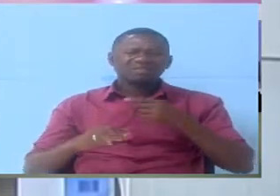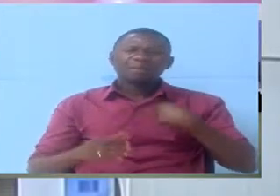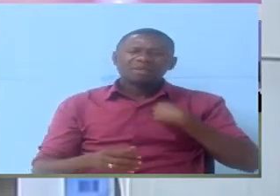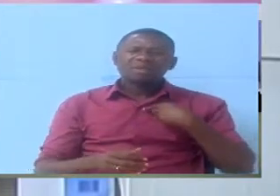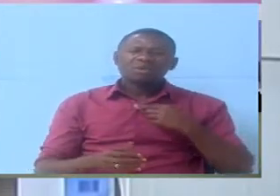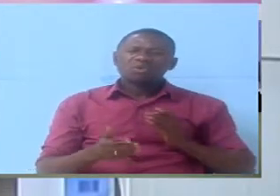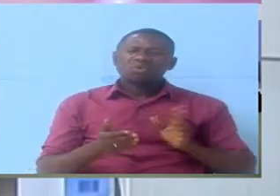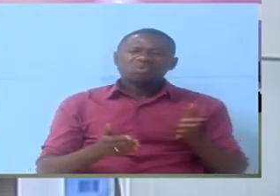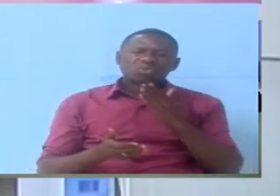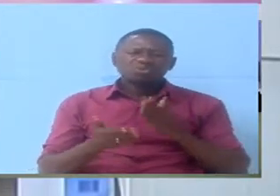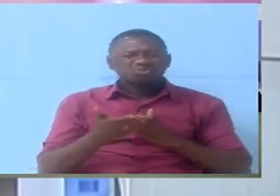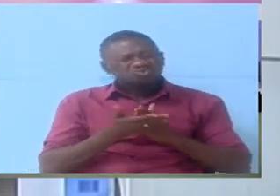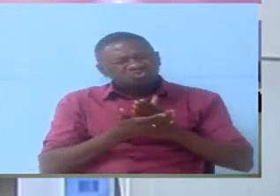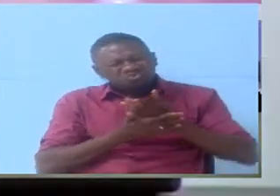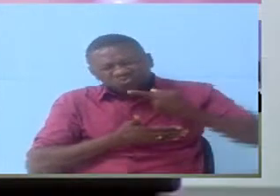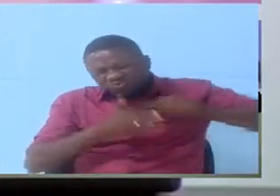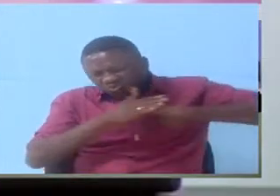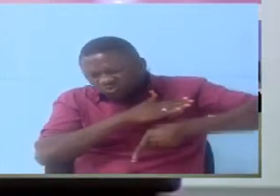And